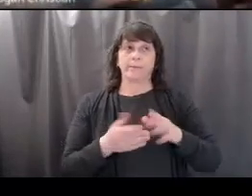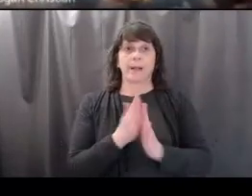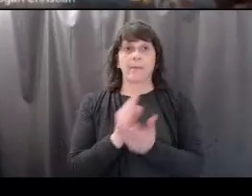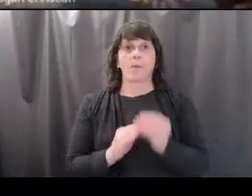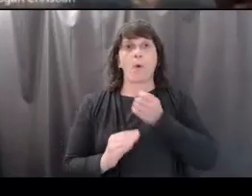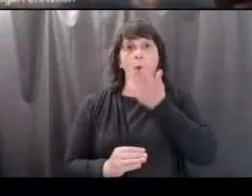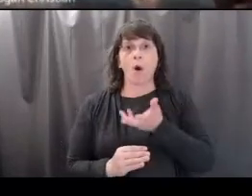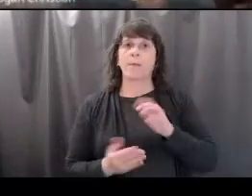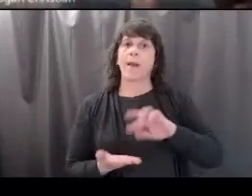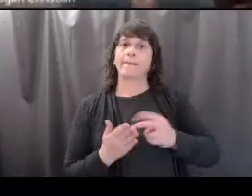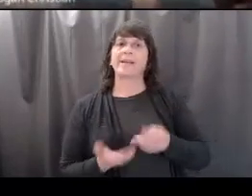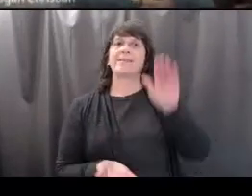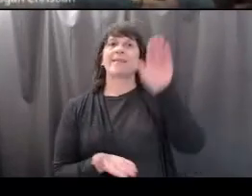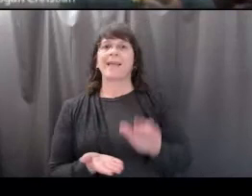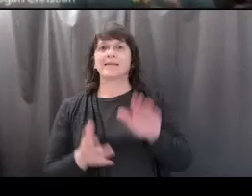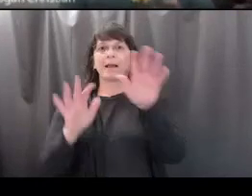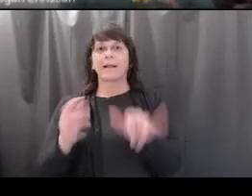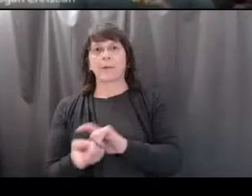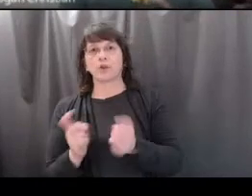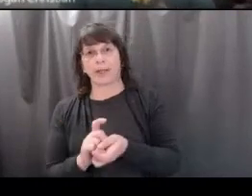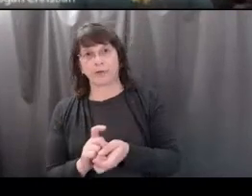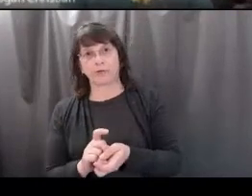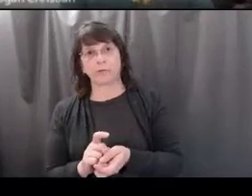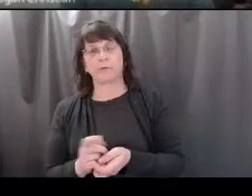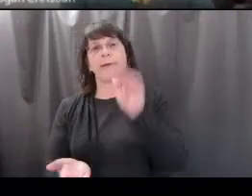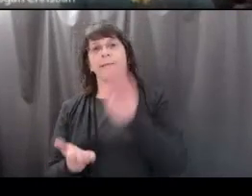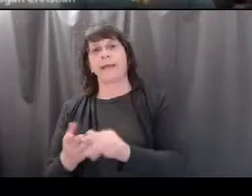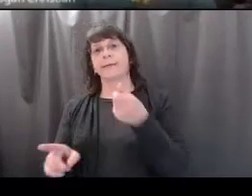the impacts that we're going to see from climate change on flooding.